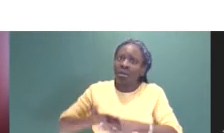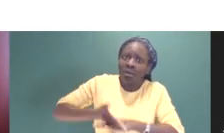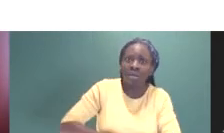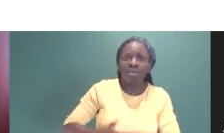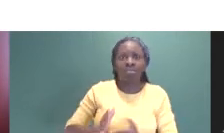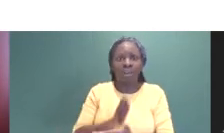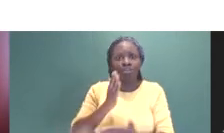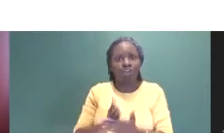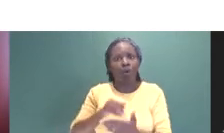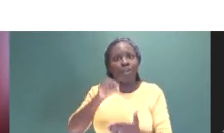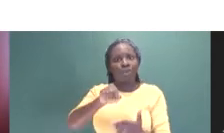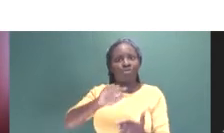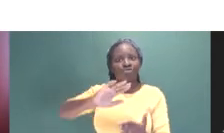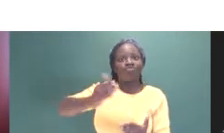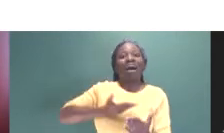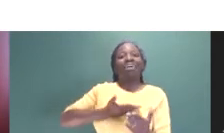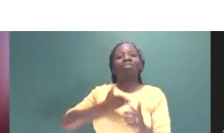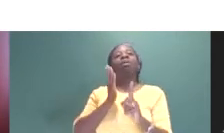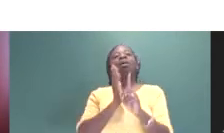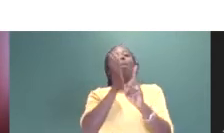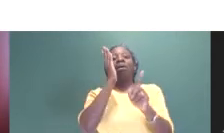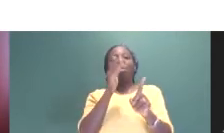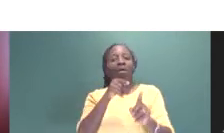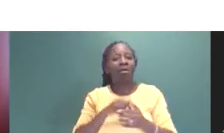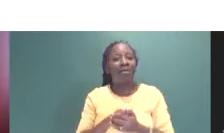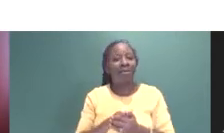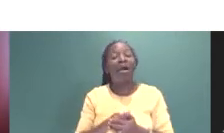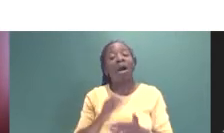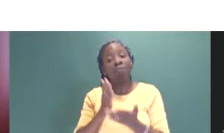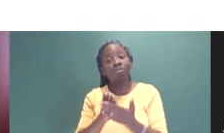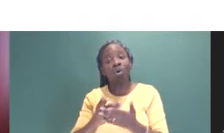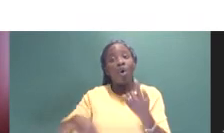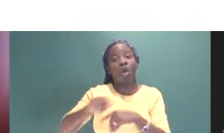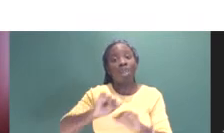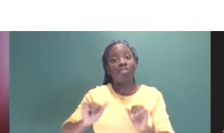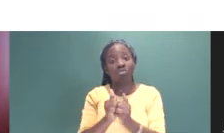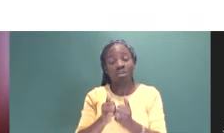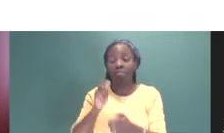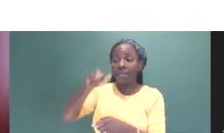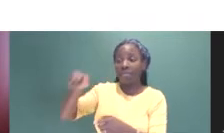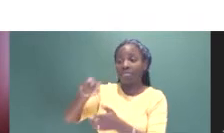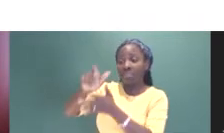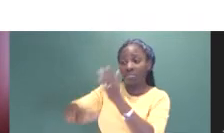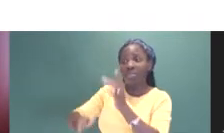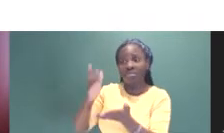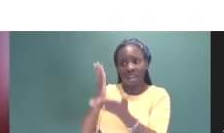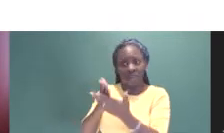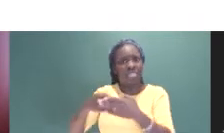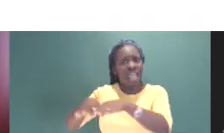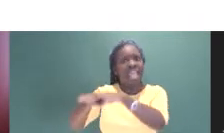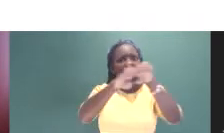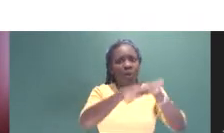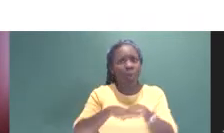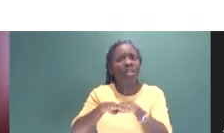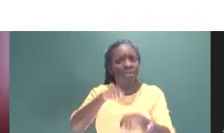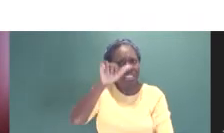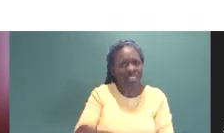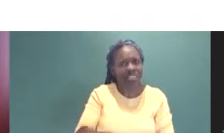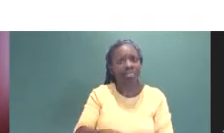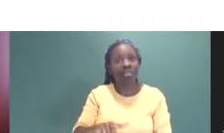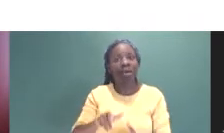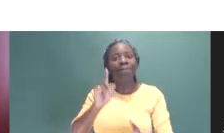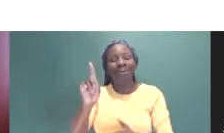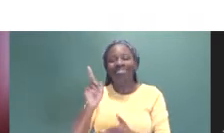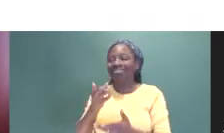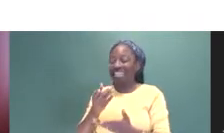rights to be realised. So of course everyone would agree that people with disabilities are equal to everybody else, but when it comes to practicalities,